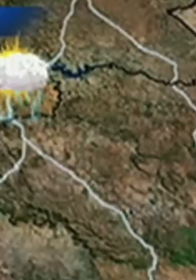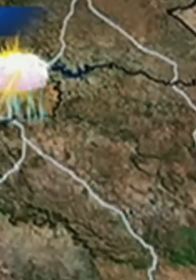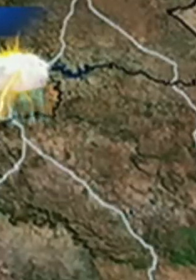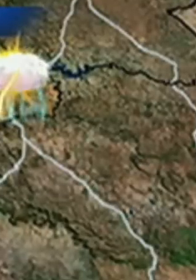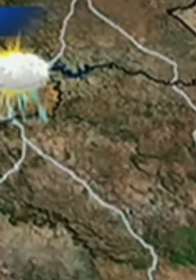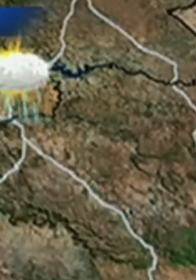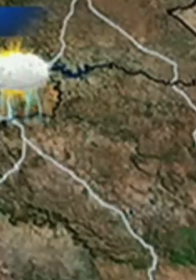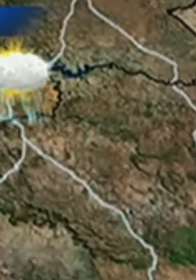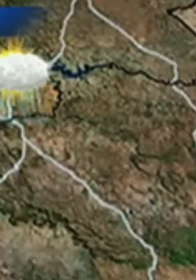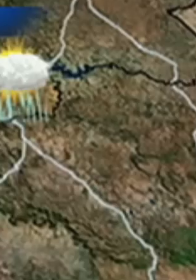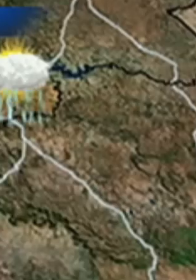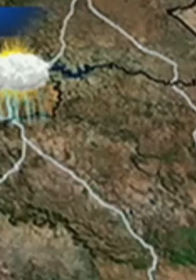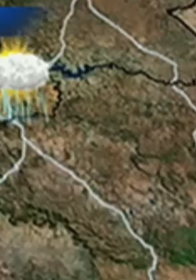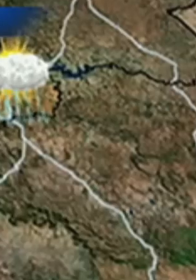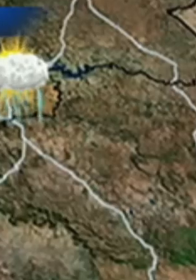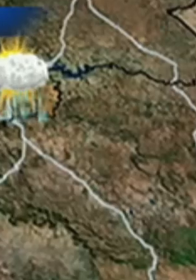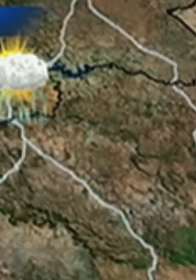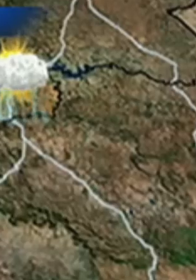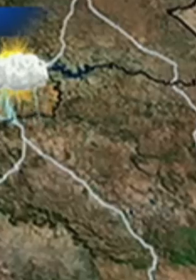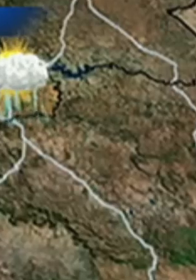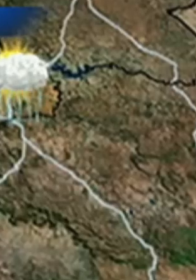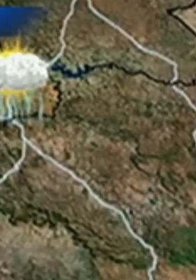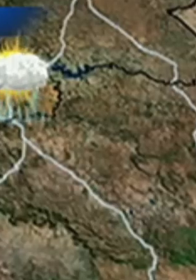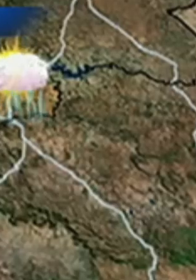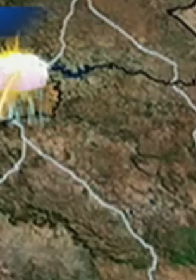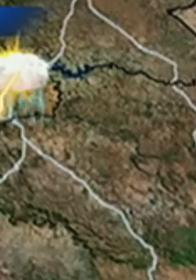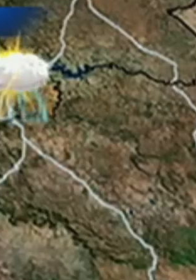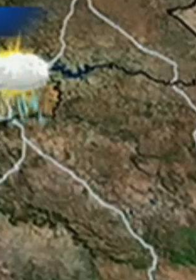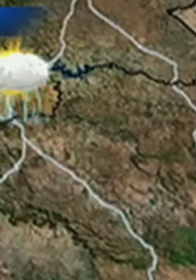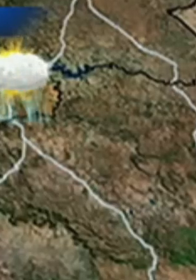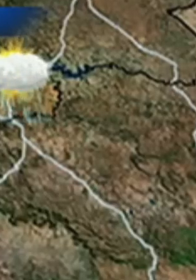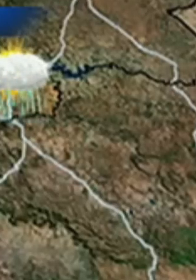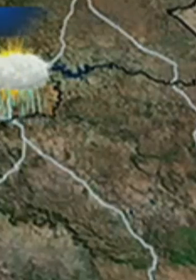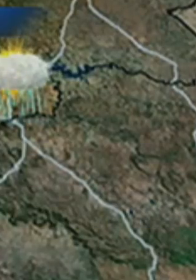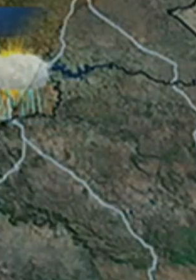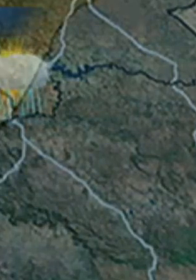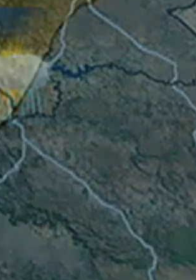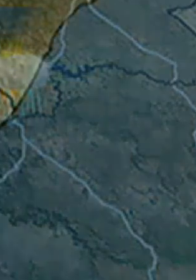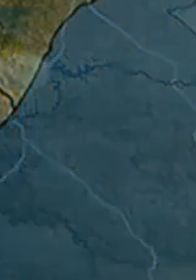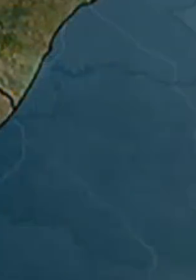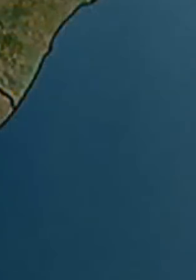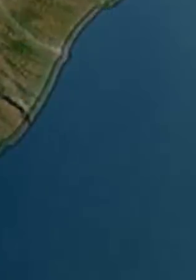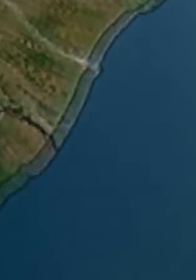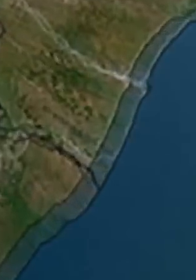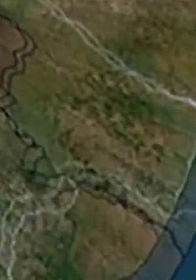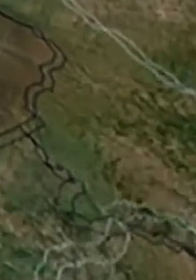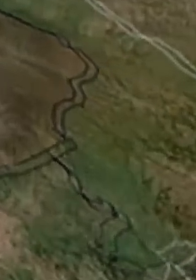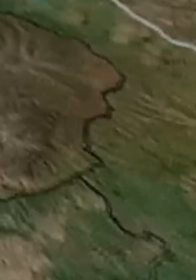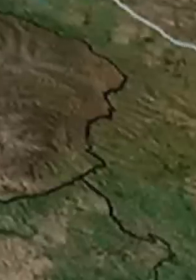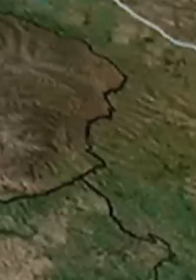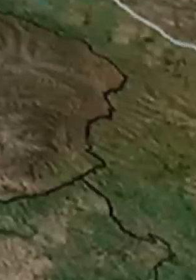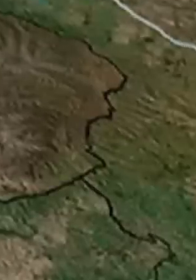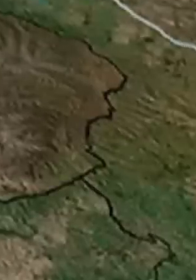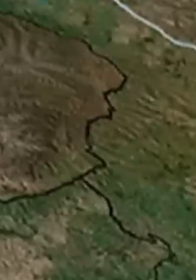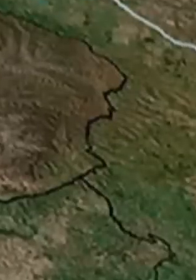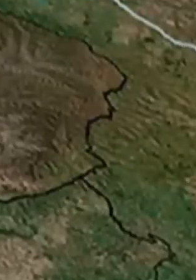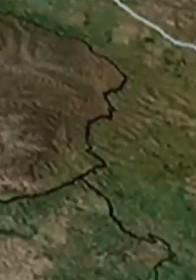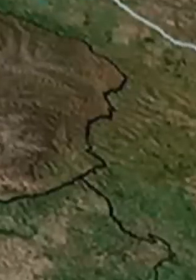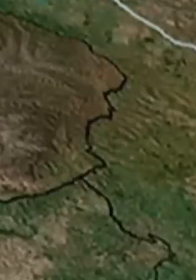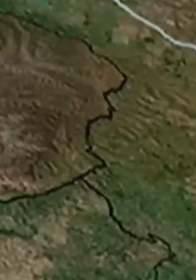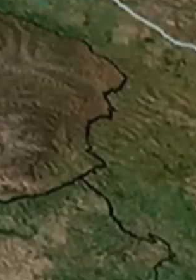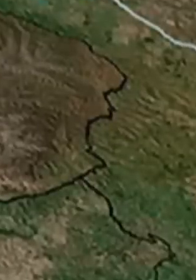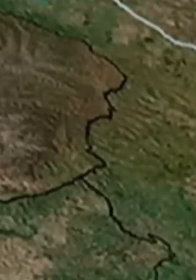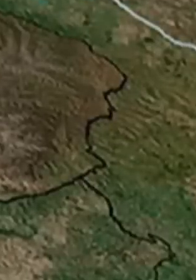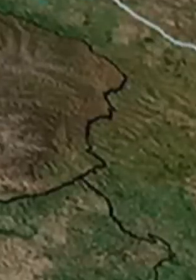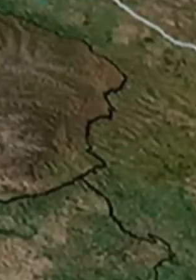ka Kimberley mo go bontšha gore go tla fiša ke tše masometharo tlhano ka Carnarvon le ka Sutherland ke tše masometharo teng re lebela province ya